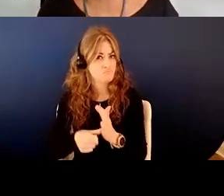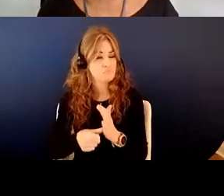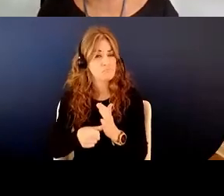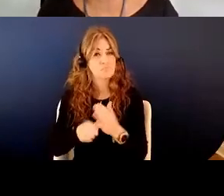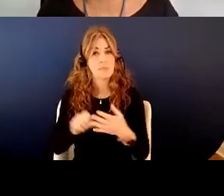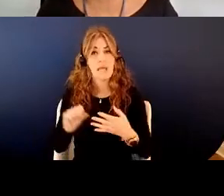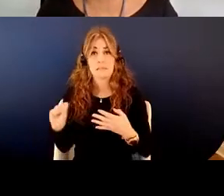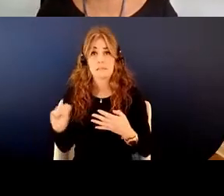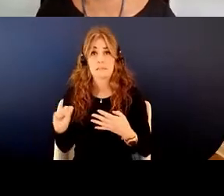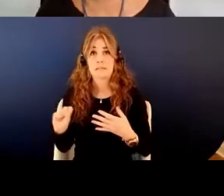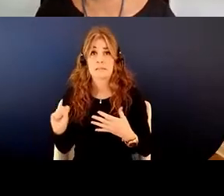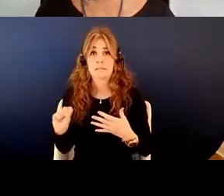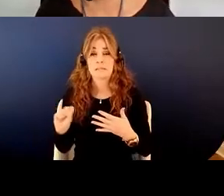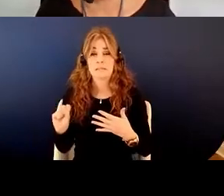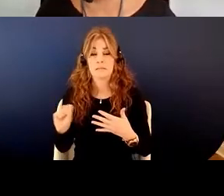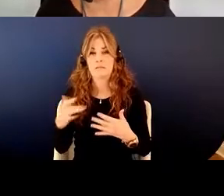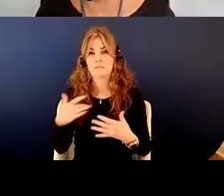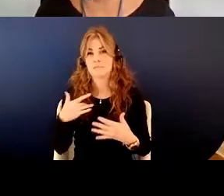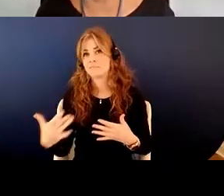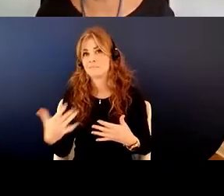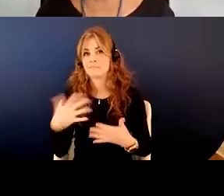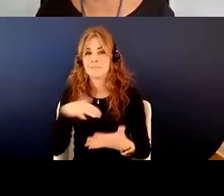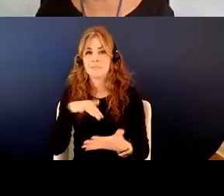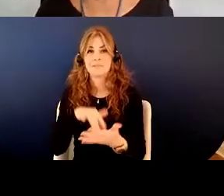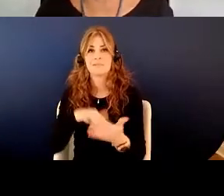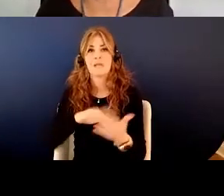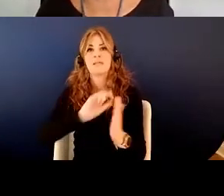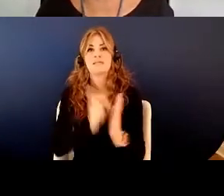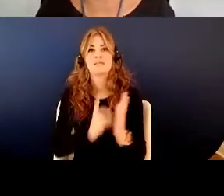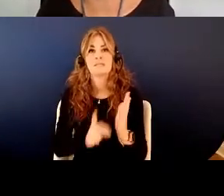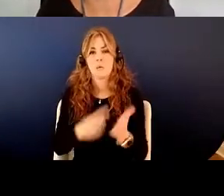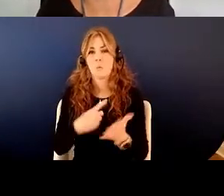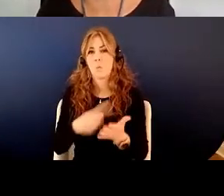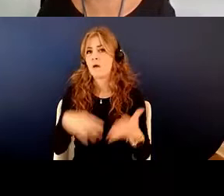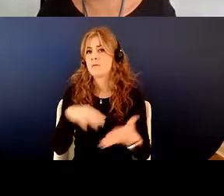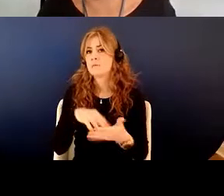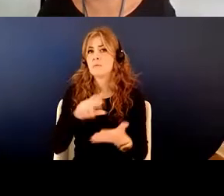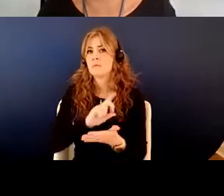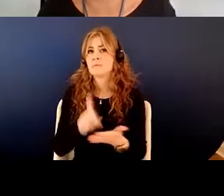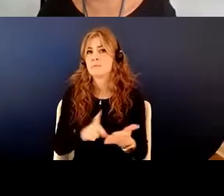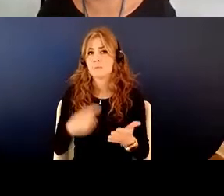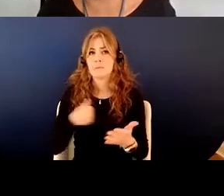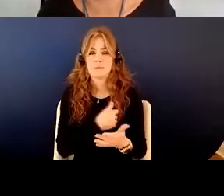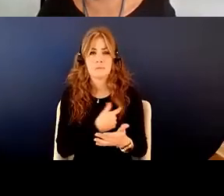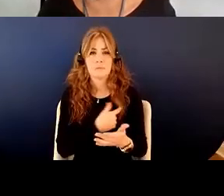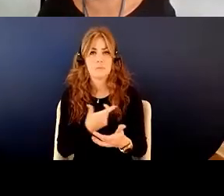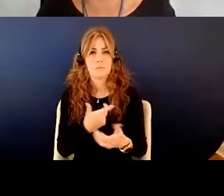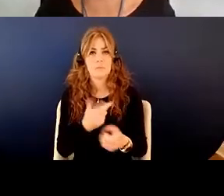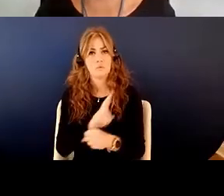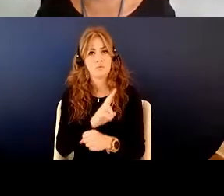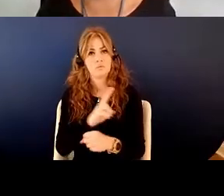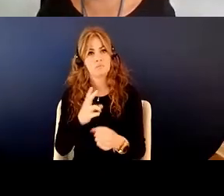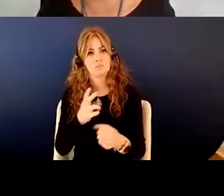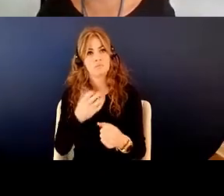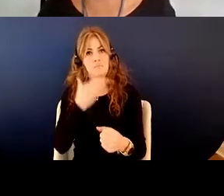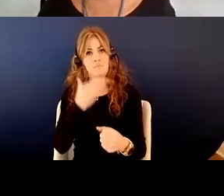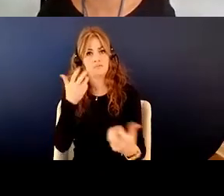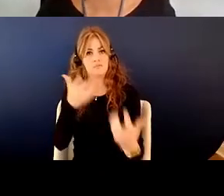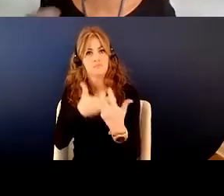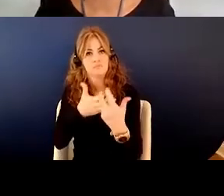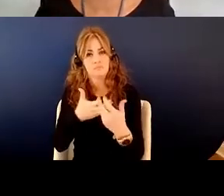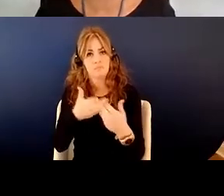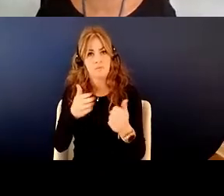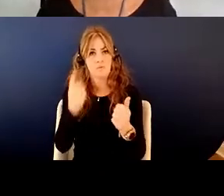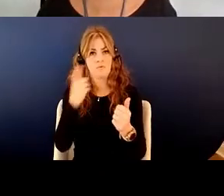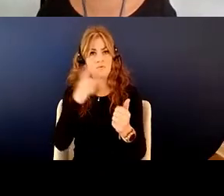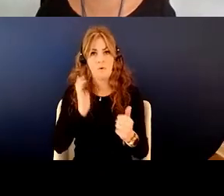S is typically study designs. What study designs are going to be most appropriate for the question we're asking.